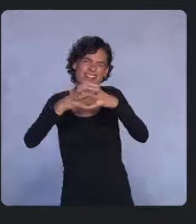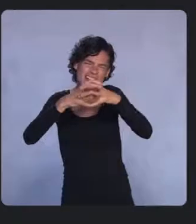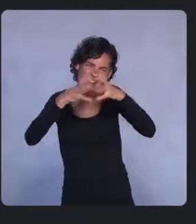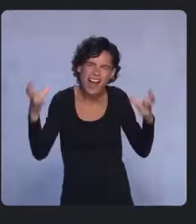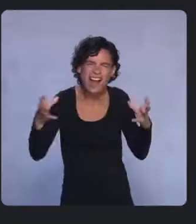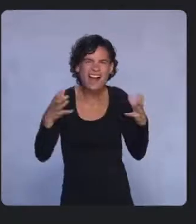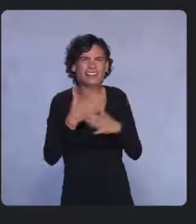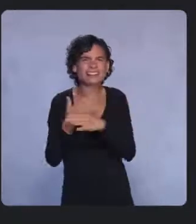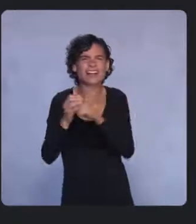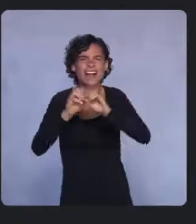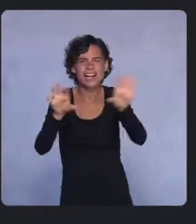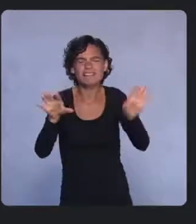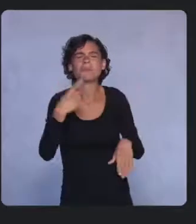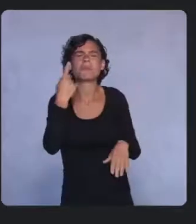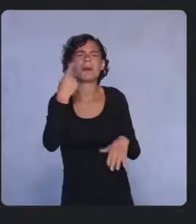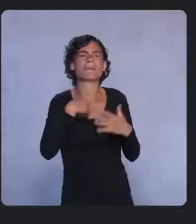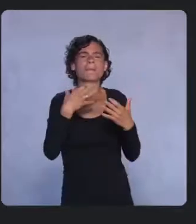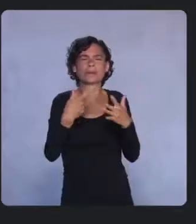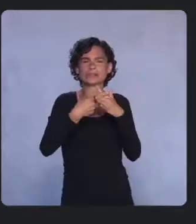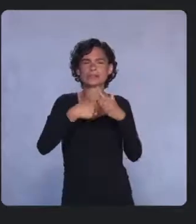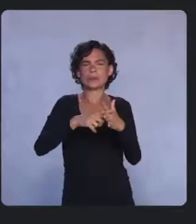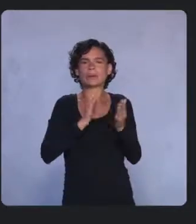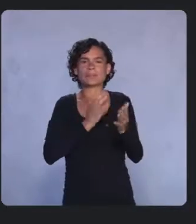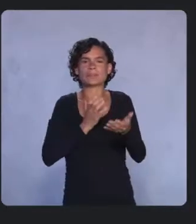talking about our partnership with Samsung.